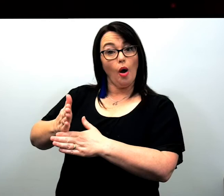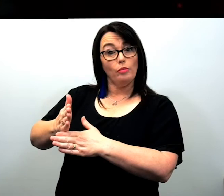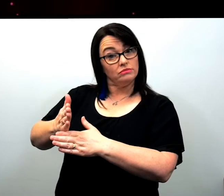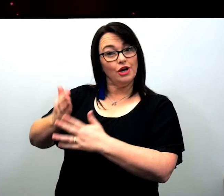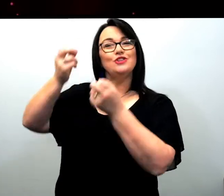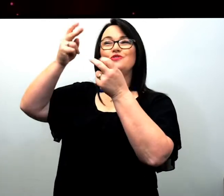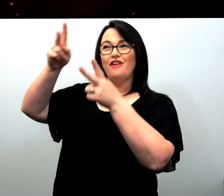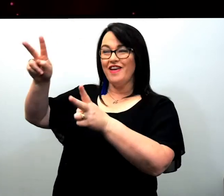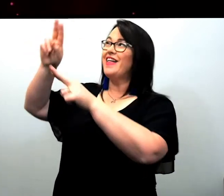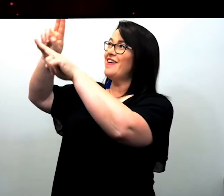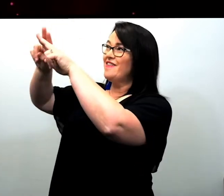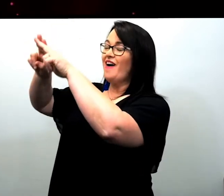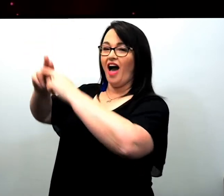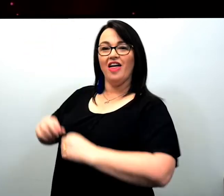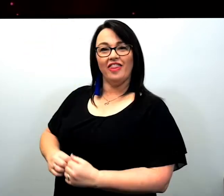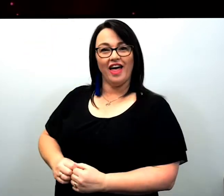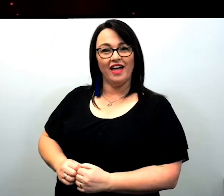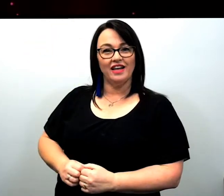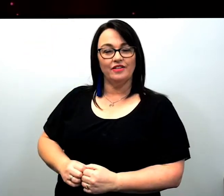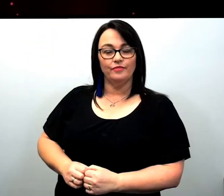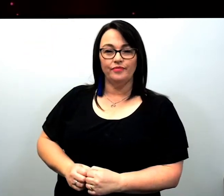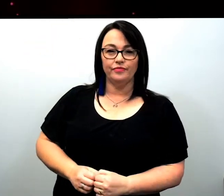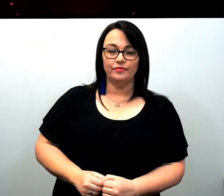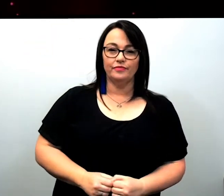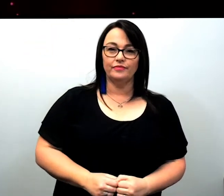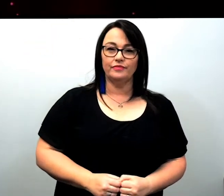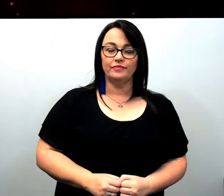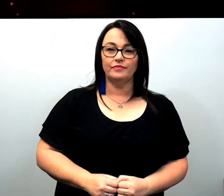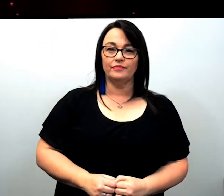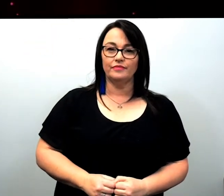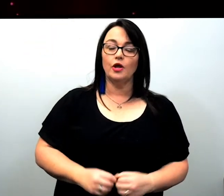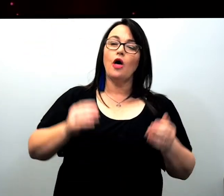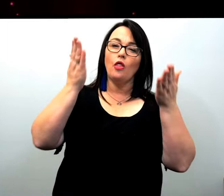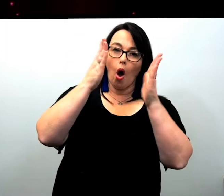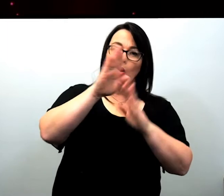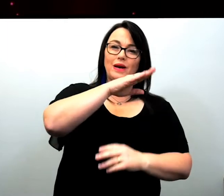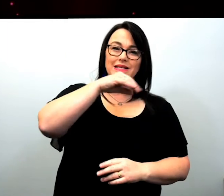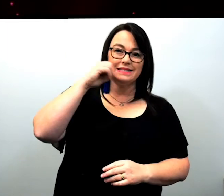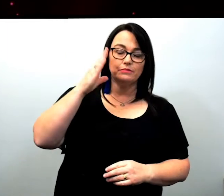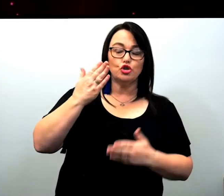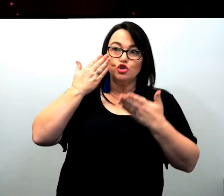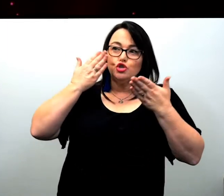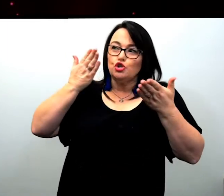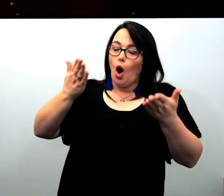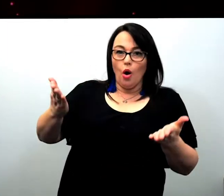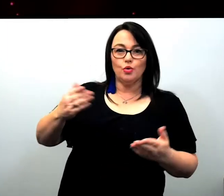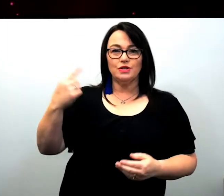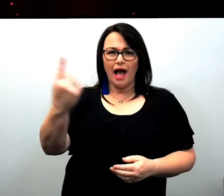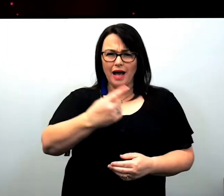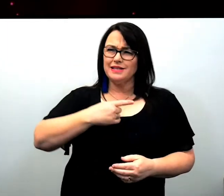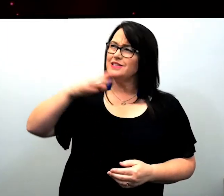comes through the illumination of the Holy Spirit of who Jesus is. That's why Pentecost Sunday,